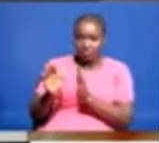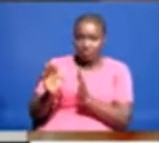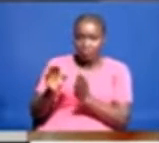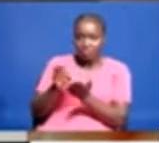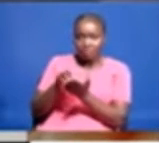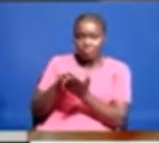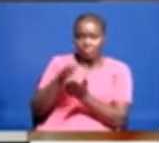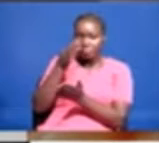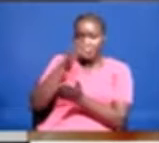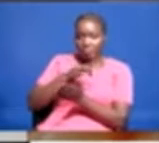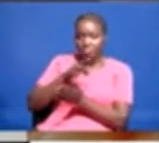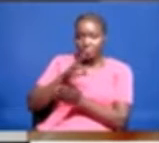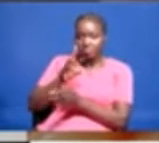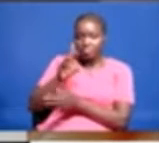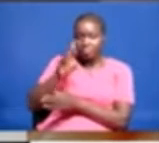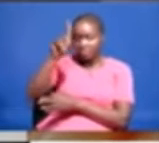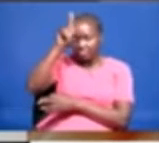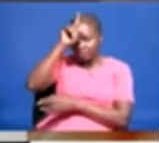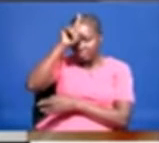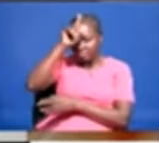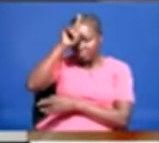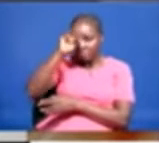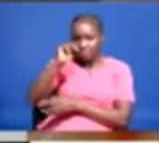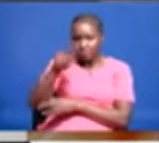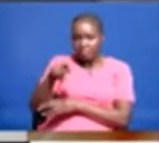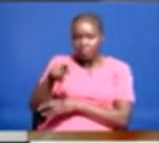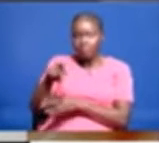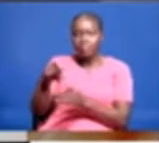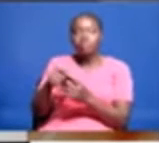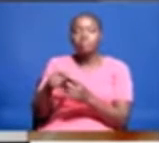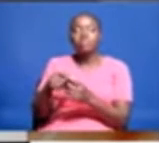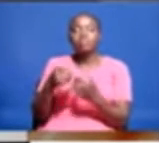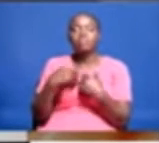Kitui Rural Member of National Assembly after garnering